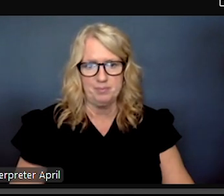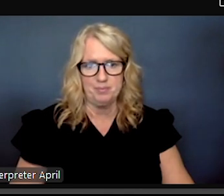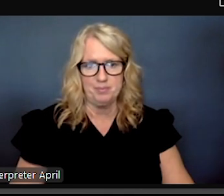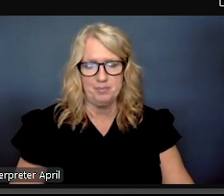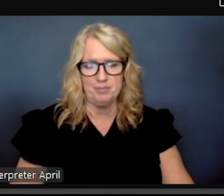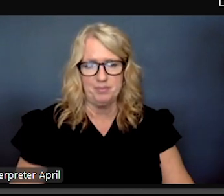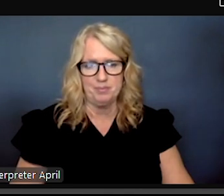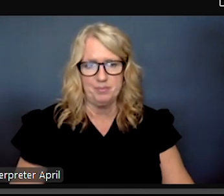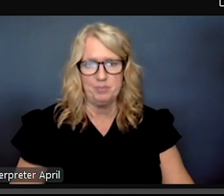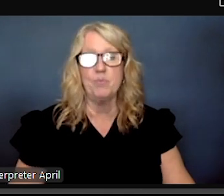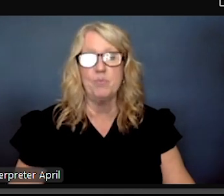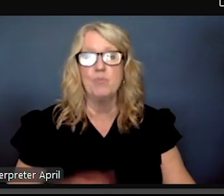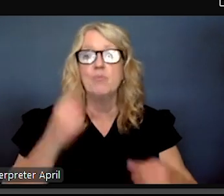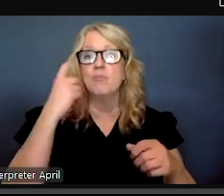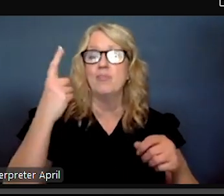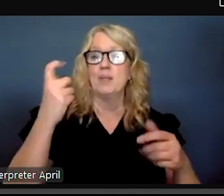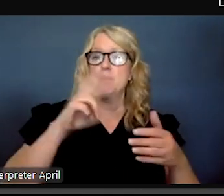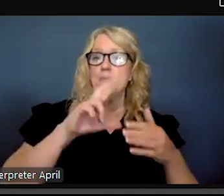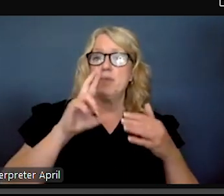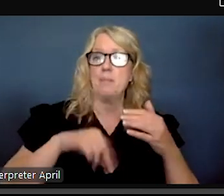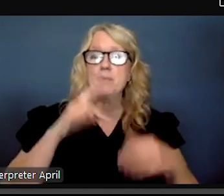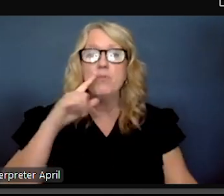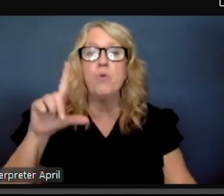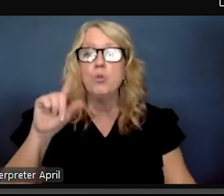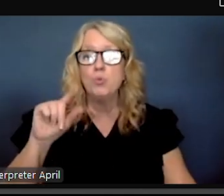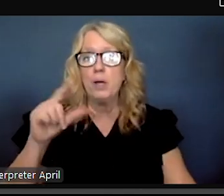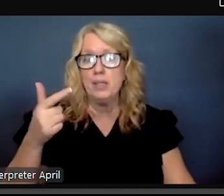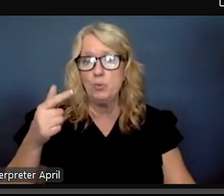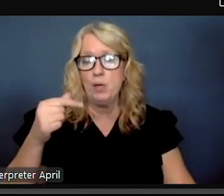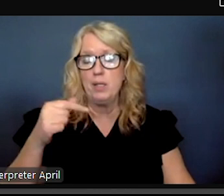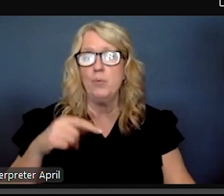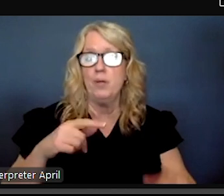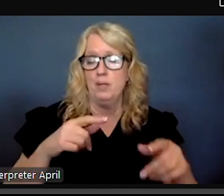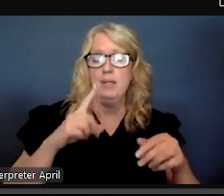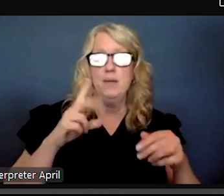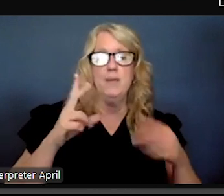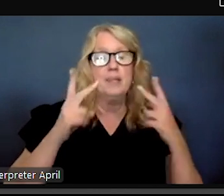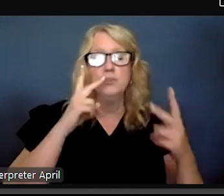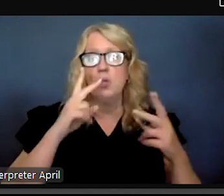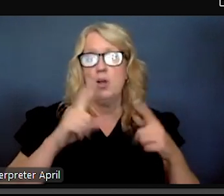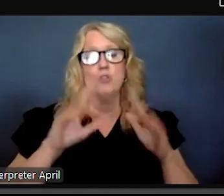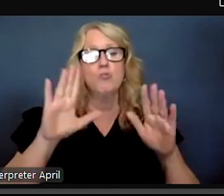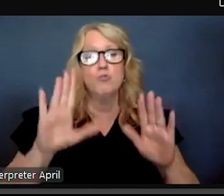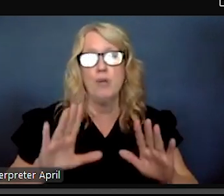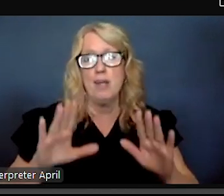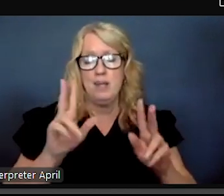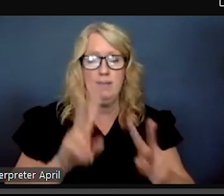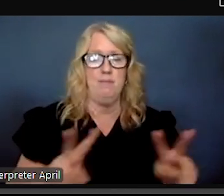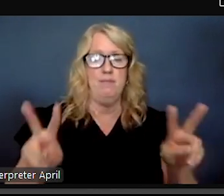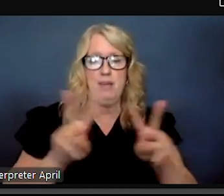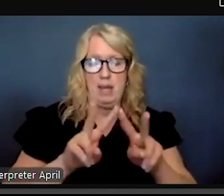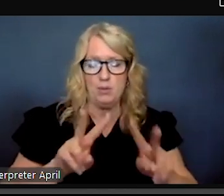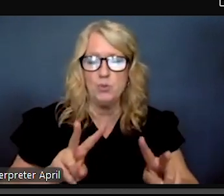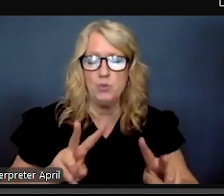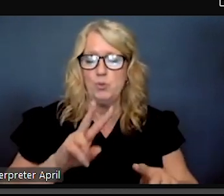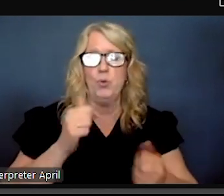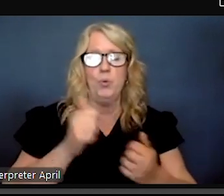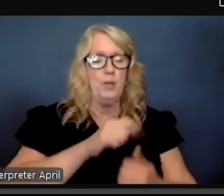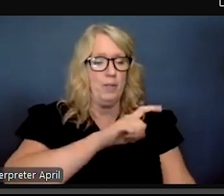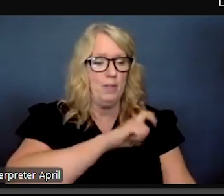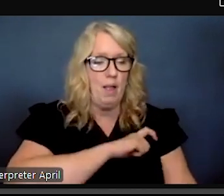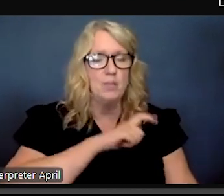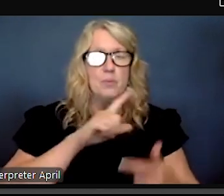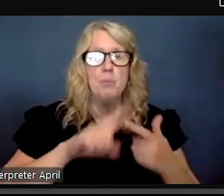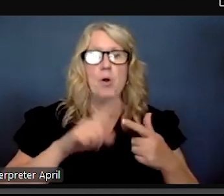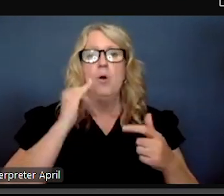And, as the outcome of that award in 2021, they saw great value within law enforcement,